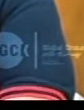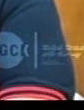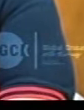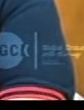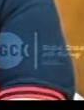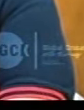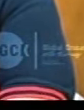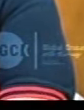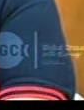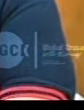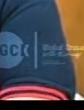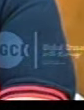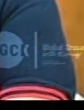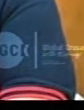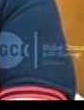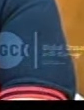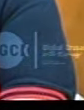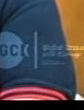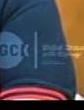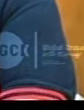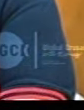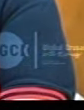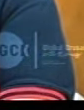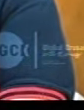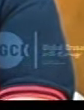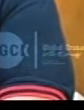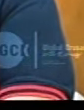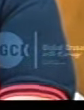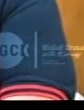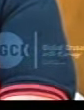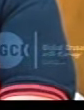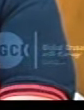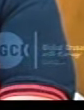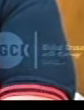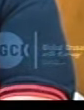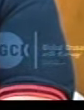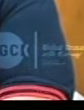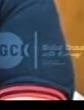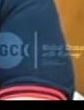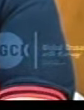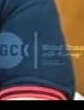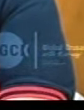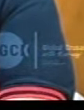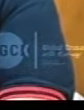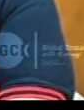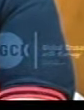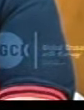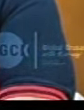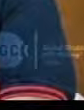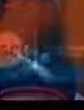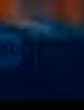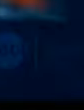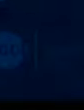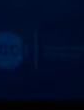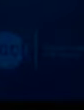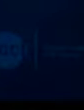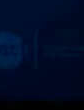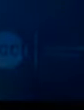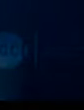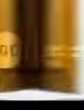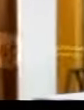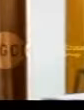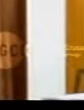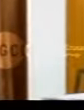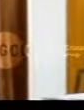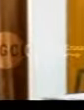Until a final bus stop, when Pastor Kumuyi have a divine touch